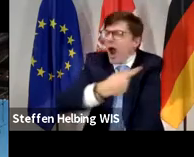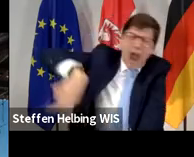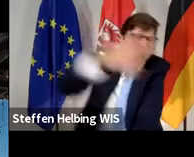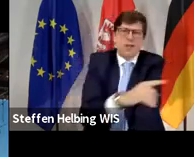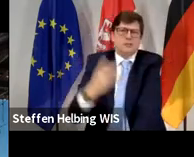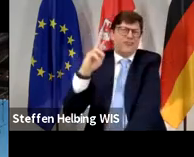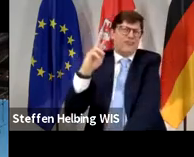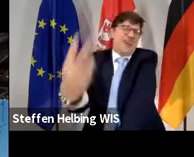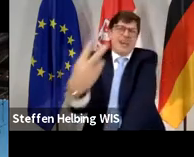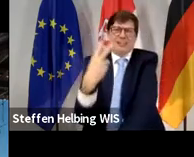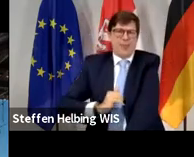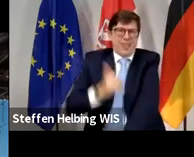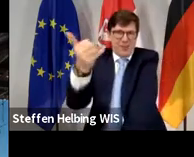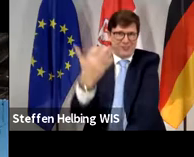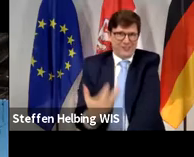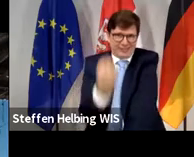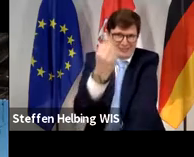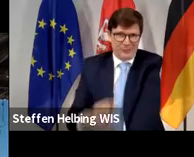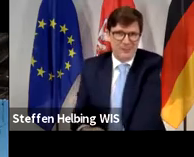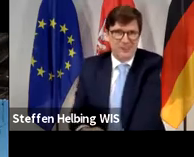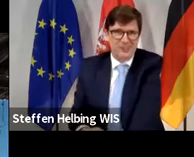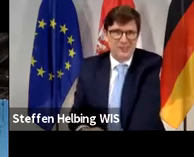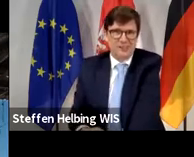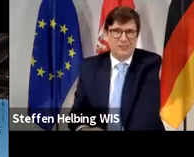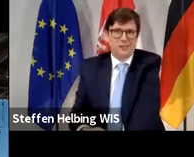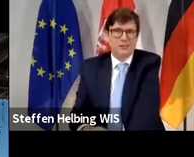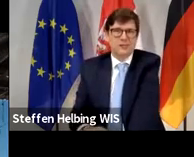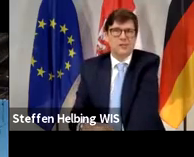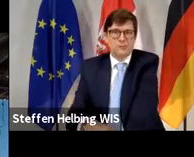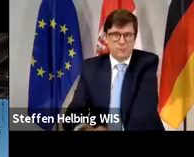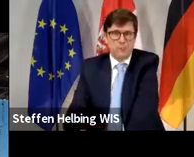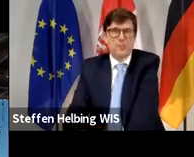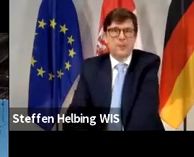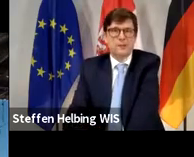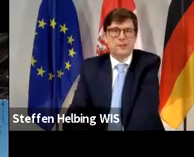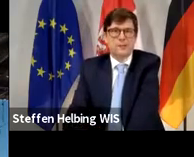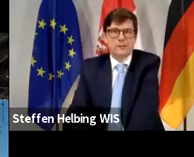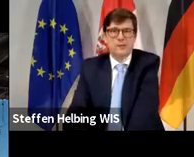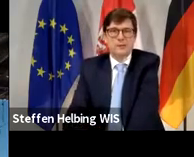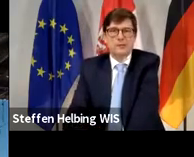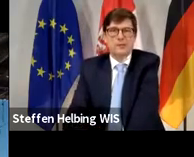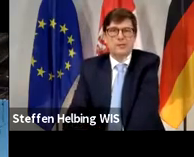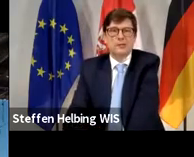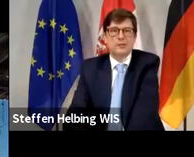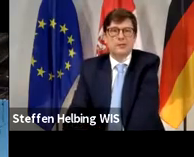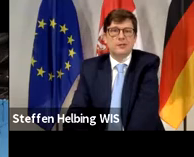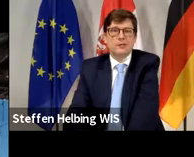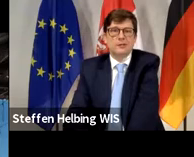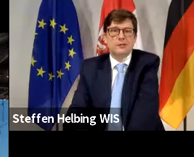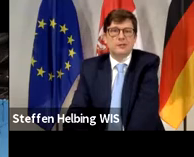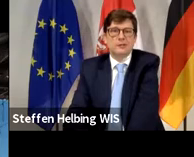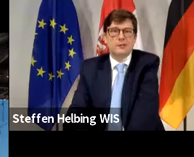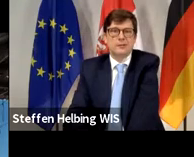people doing? The hearing people always have an accent. We want the same. We are all the same. So the next slide,